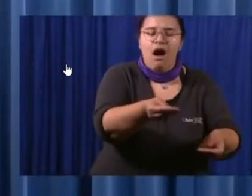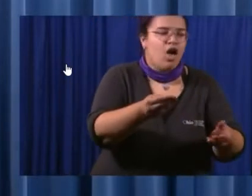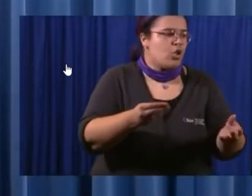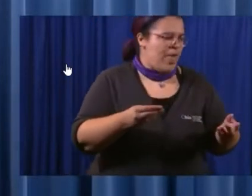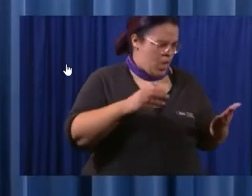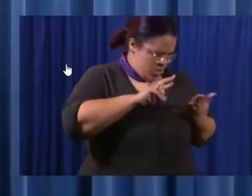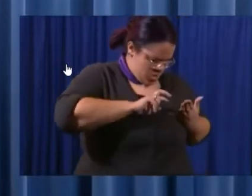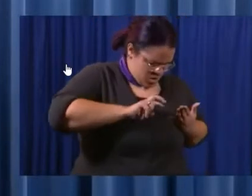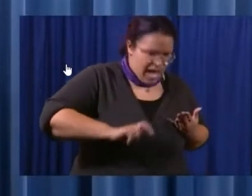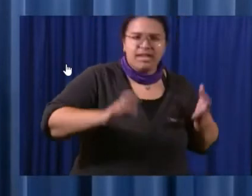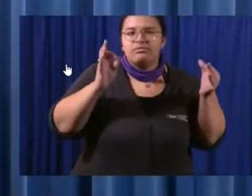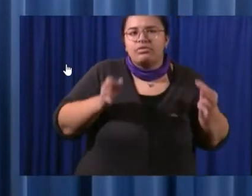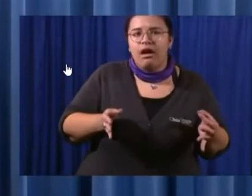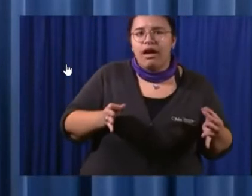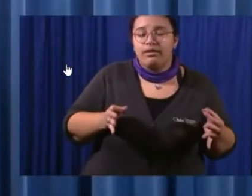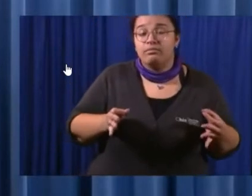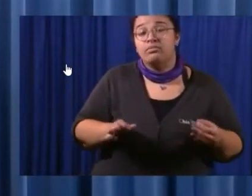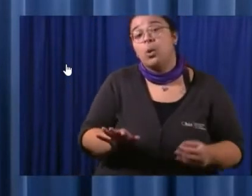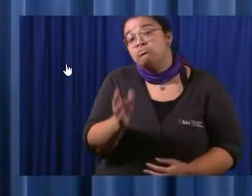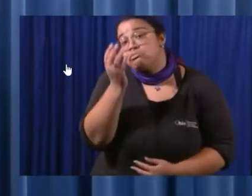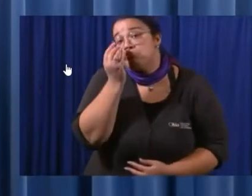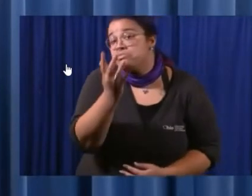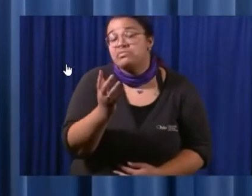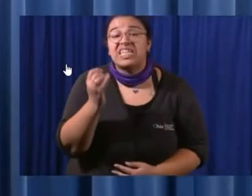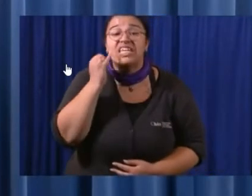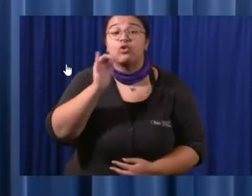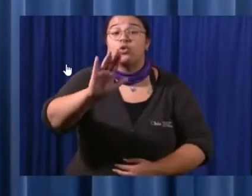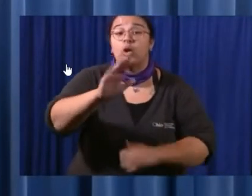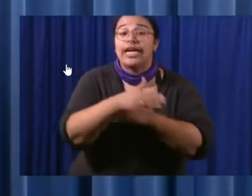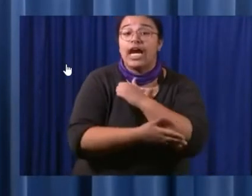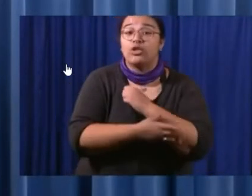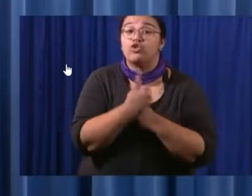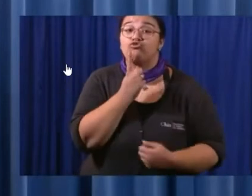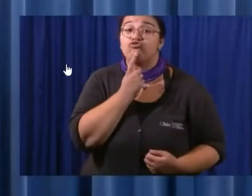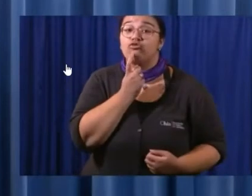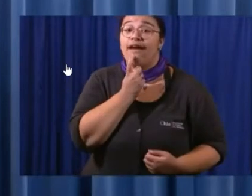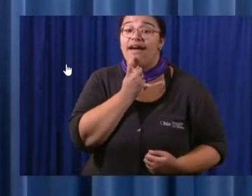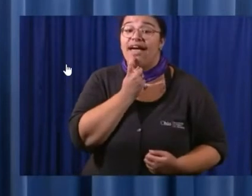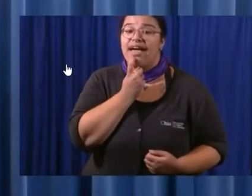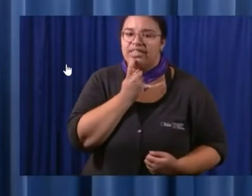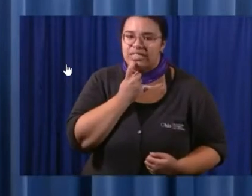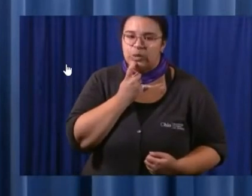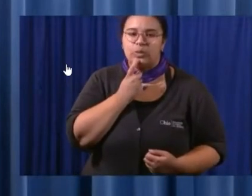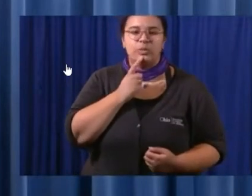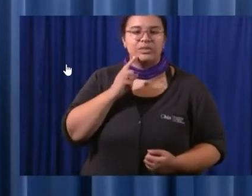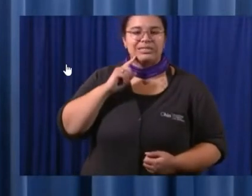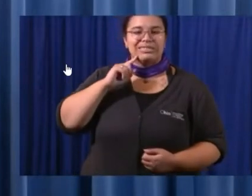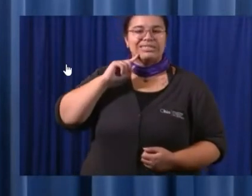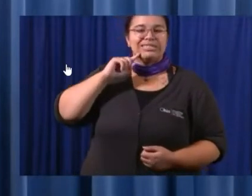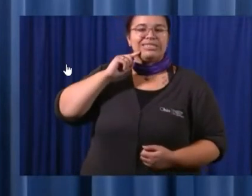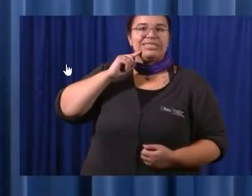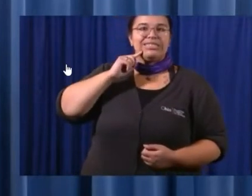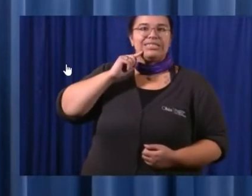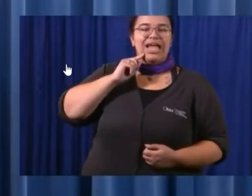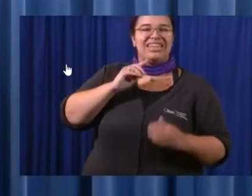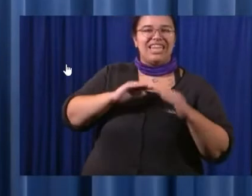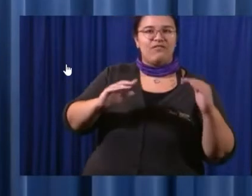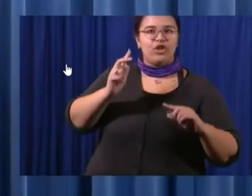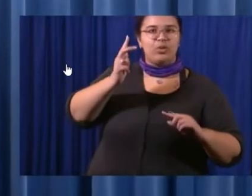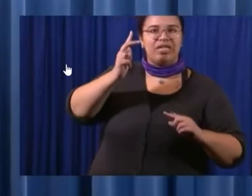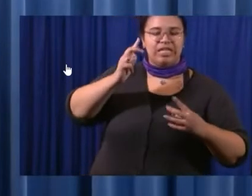you know, look, if you're a red county today, you got to be looking at that and saying, okay, what else can we do?